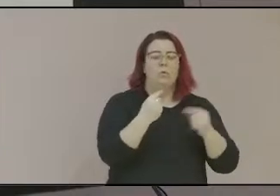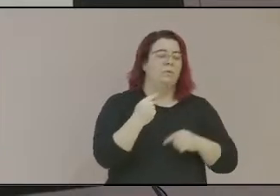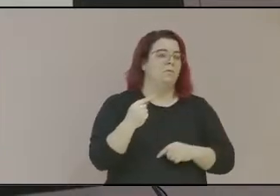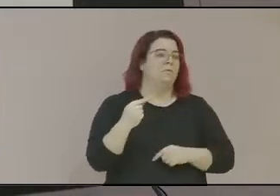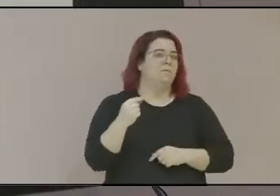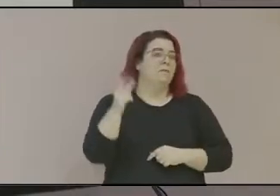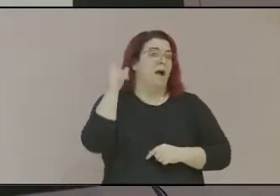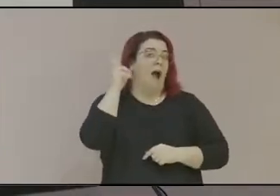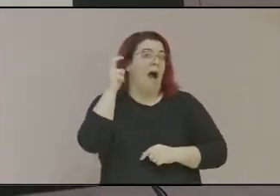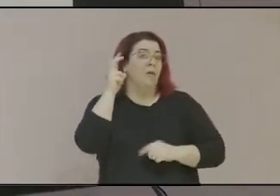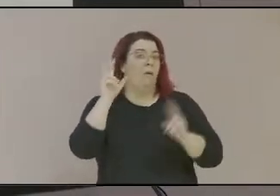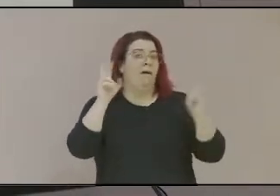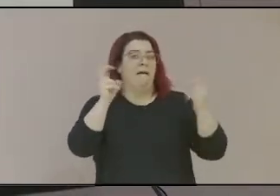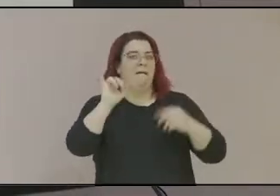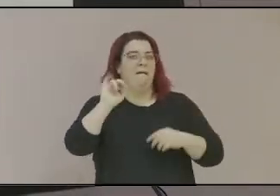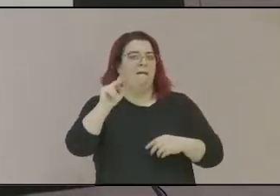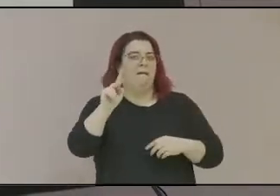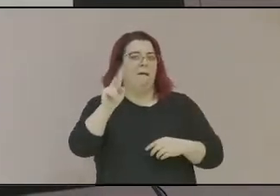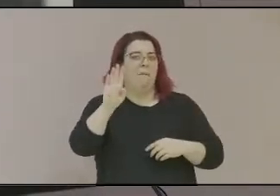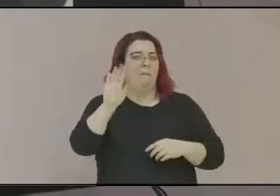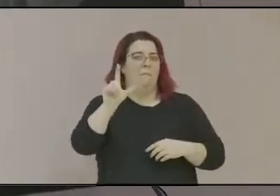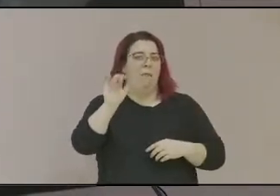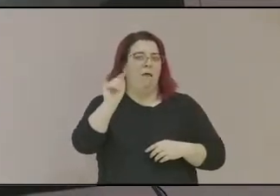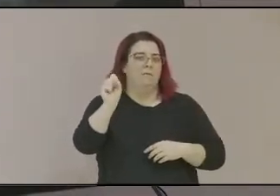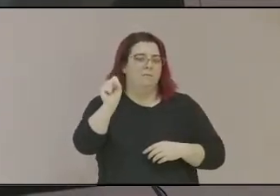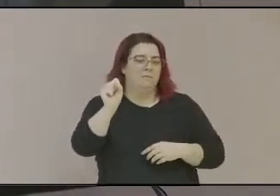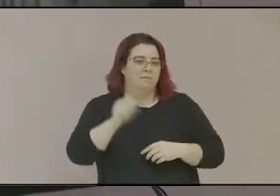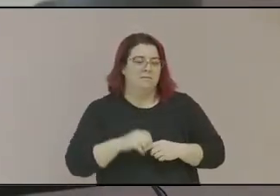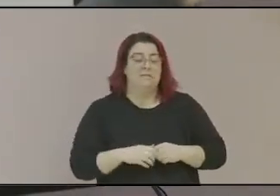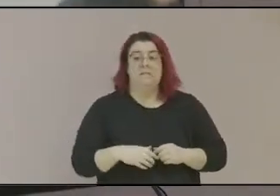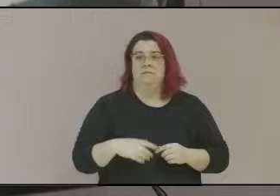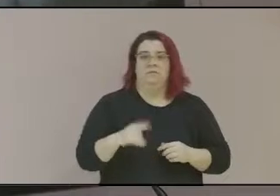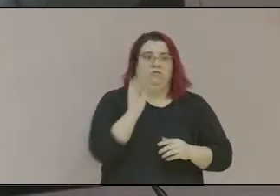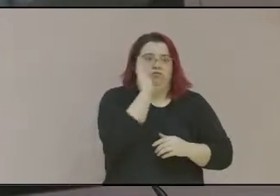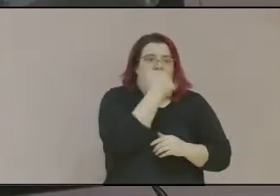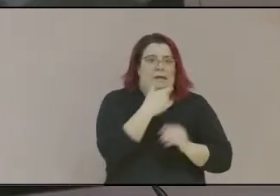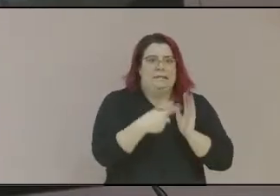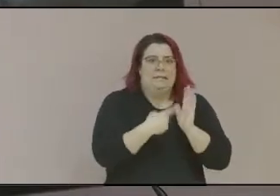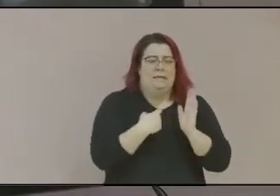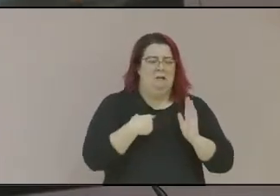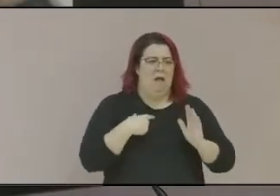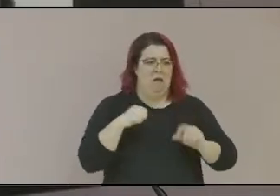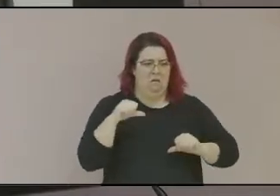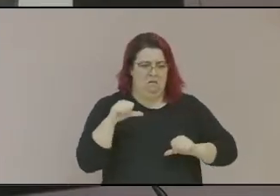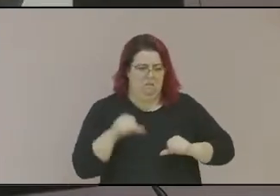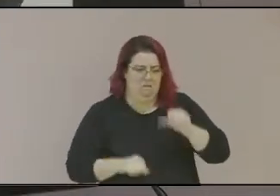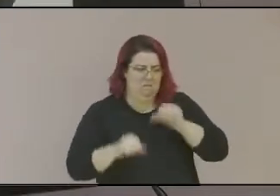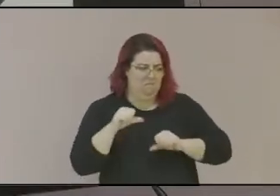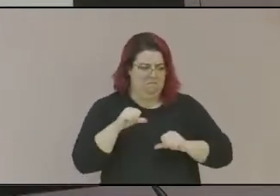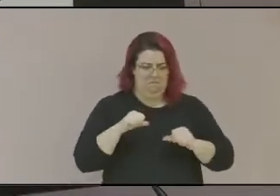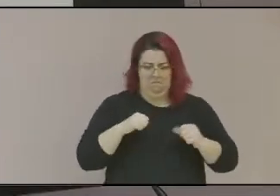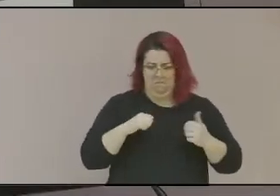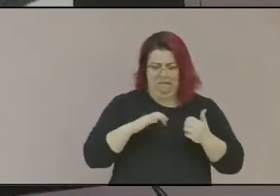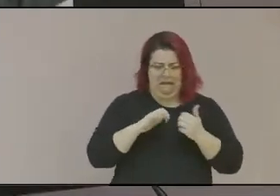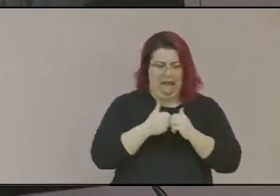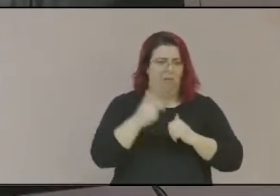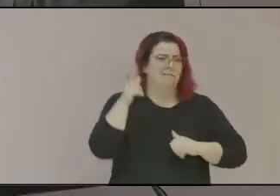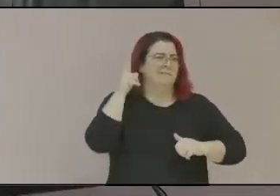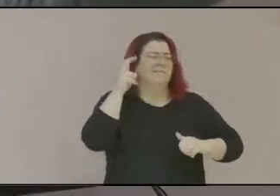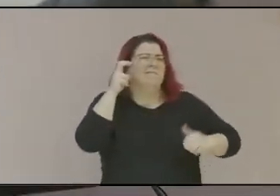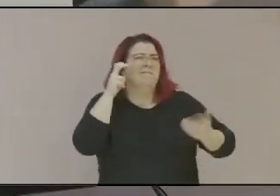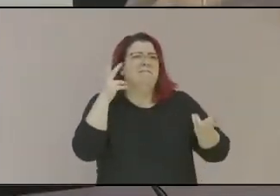blots. Strange, sometimes impossible to understand recordings written in just sounds like